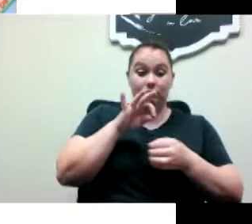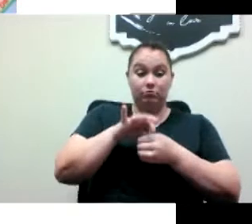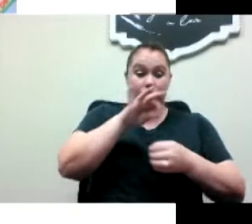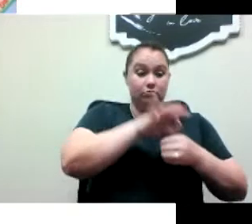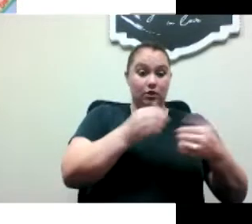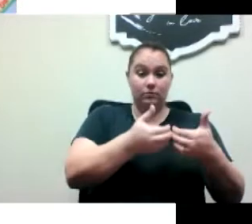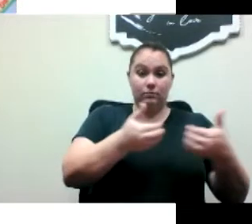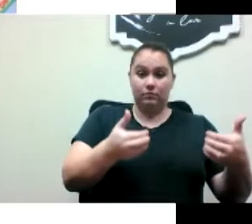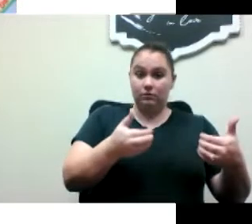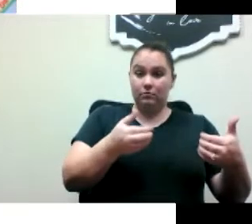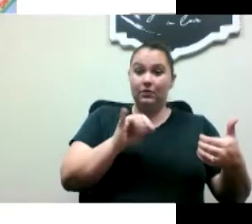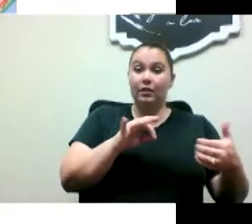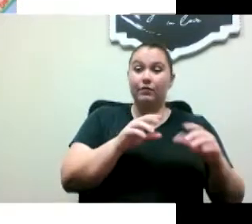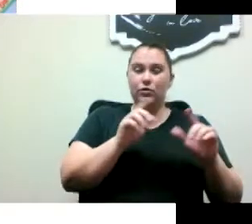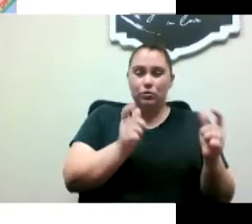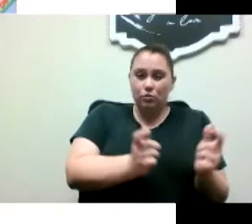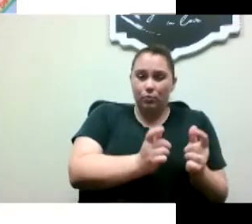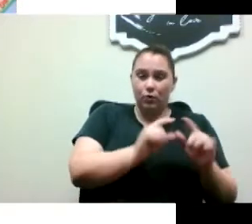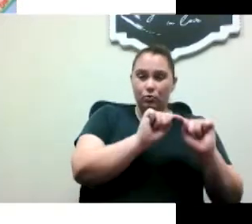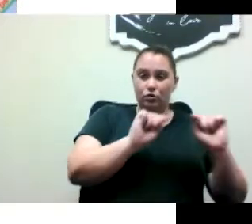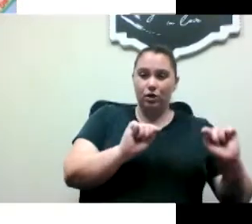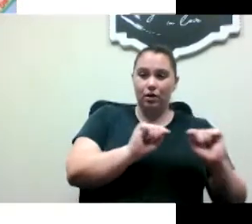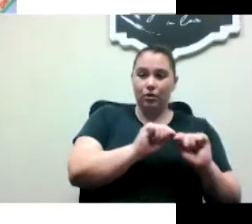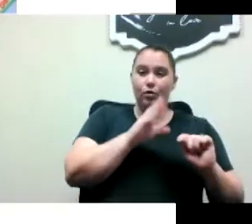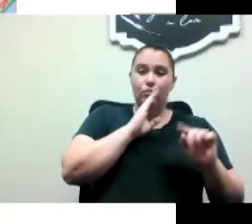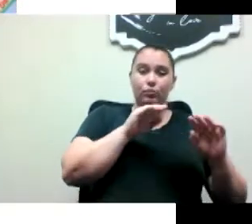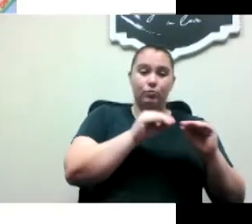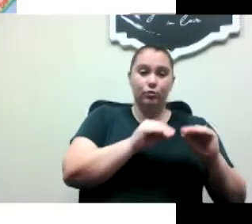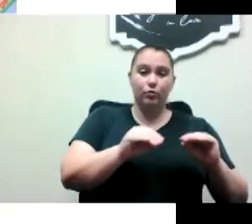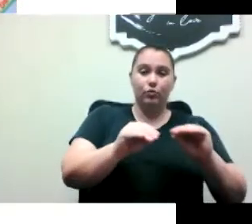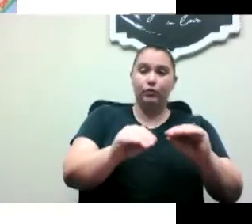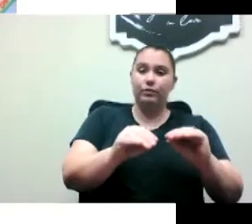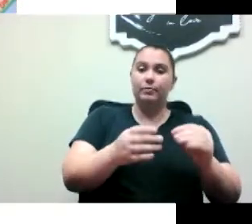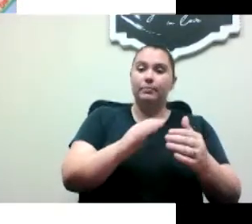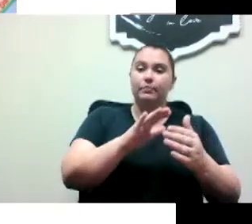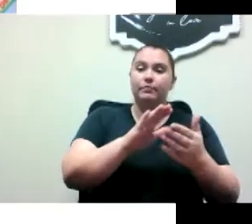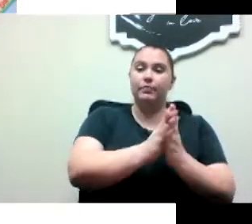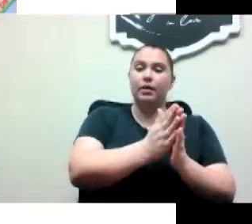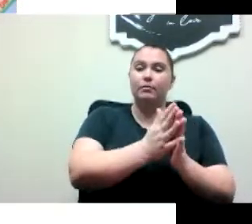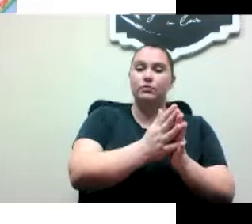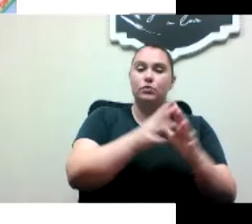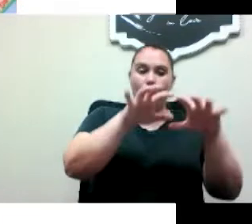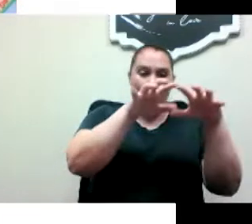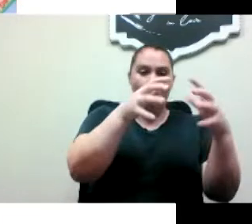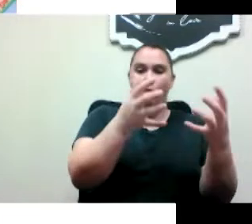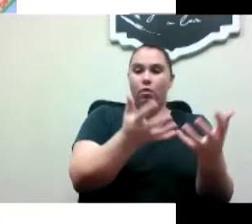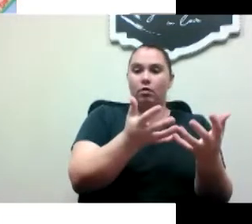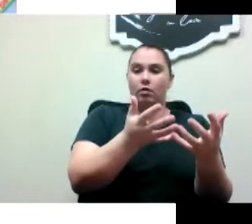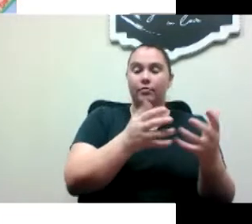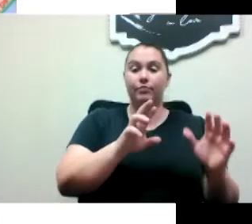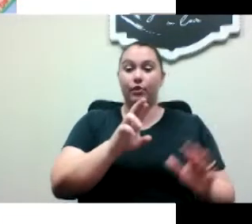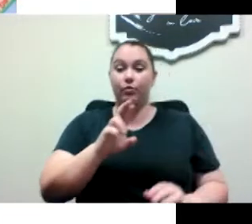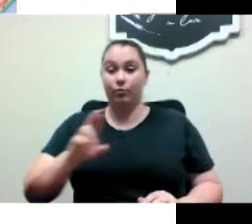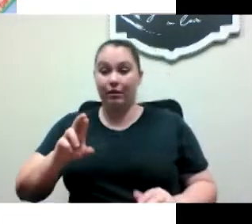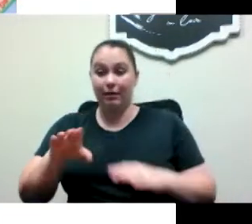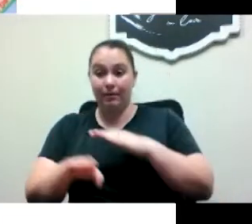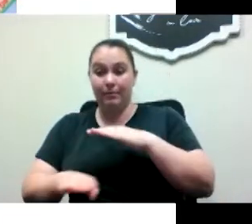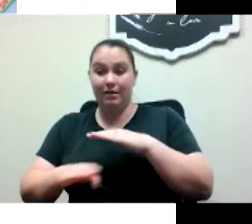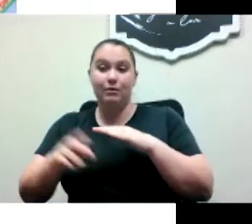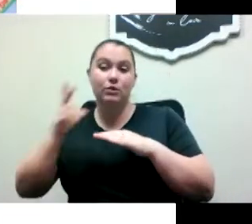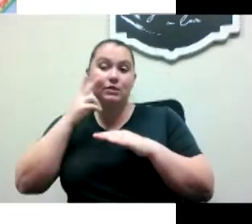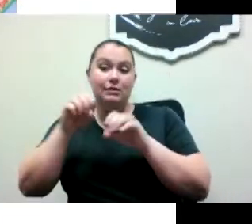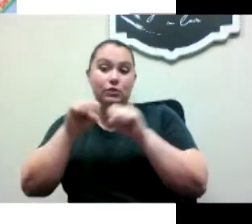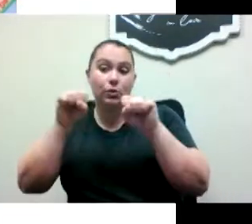if we move that small triangle, we make it whole. If you go over to the right-hand side, at the very bottom, you see a